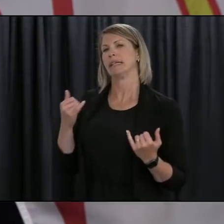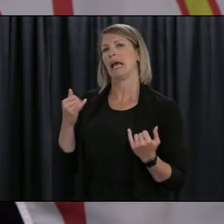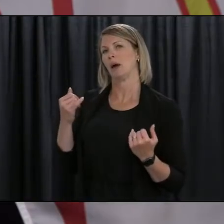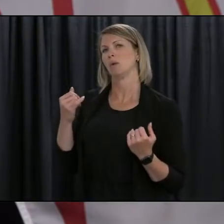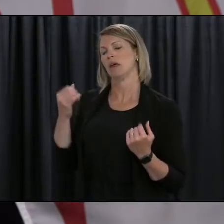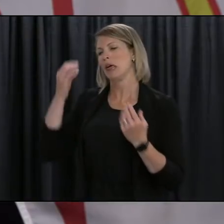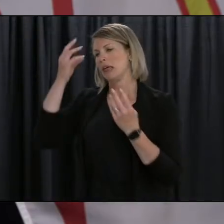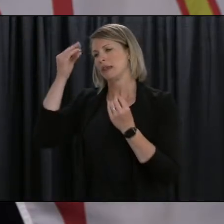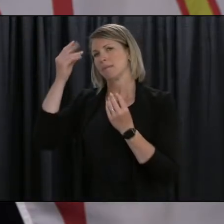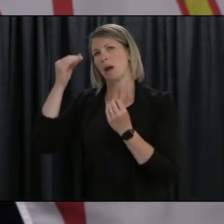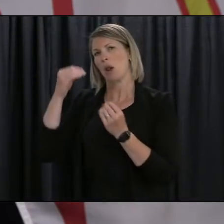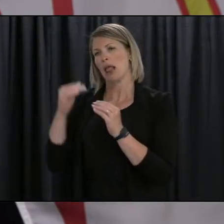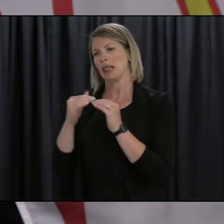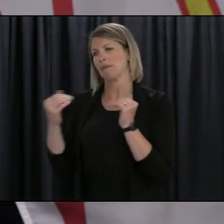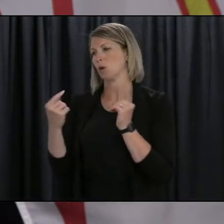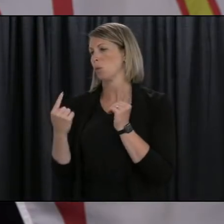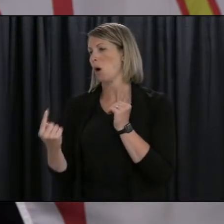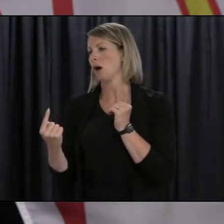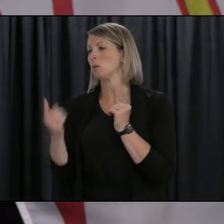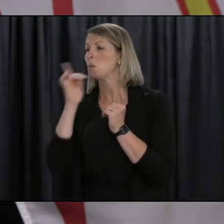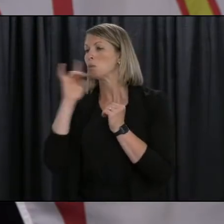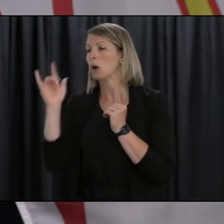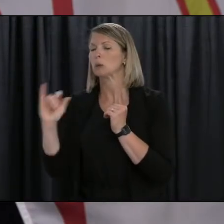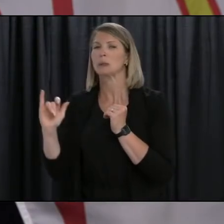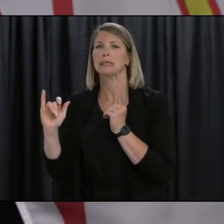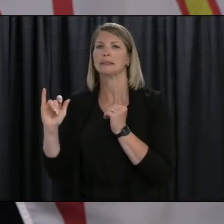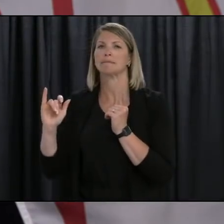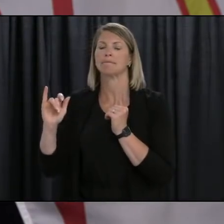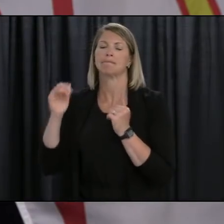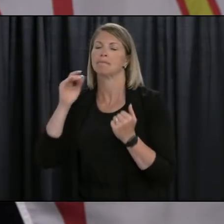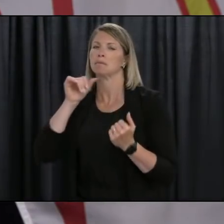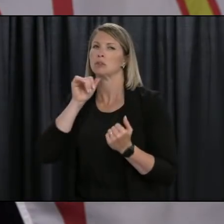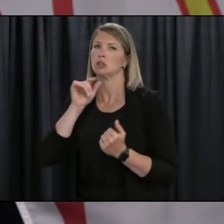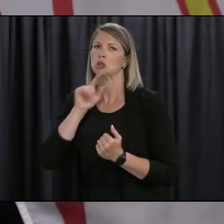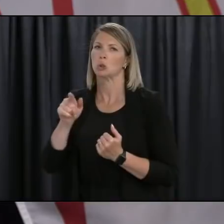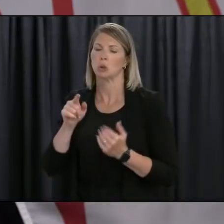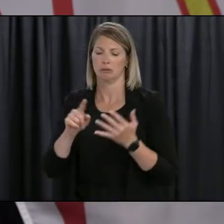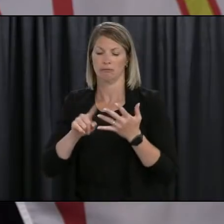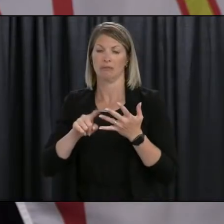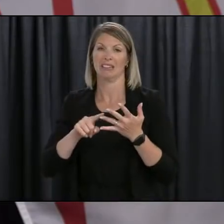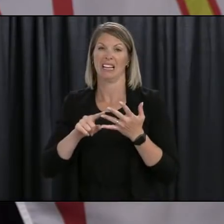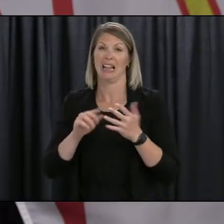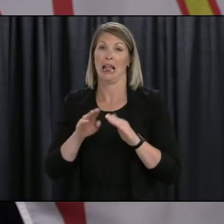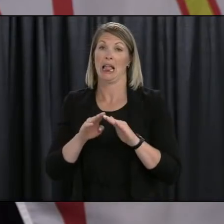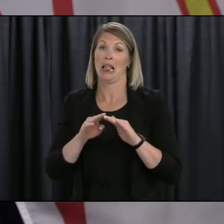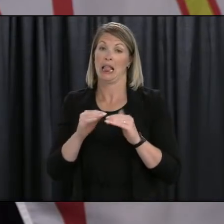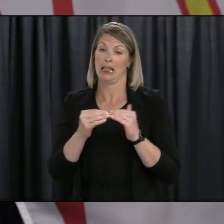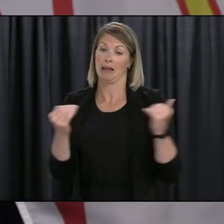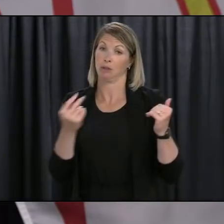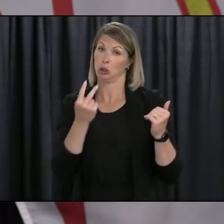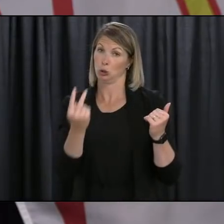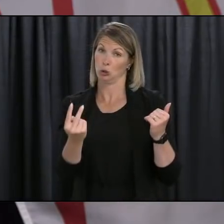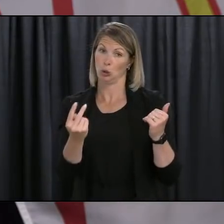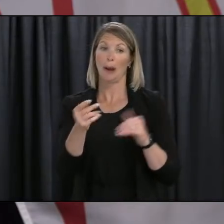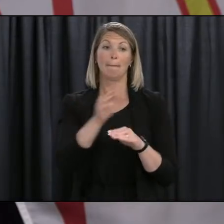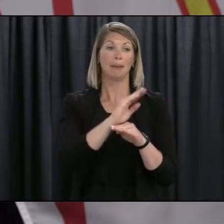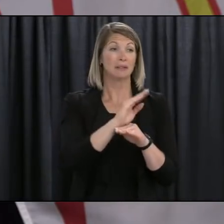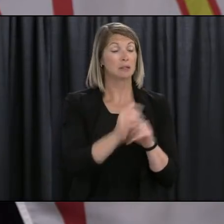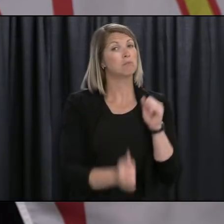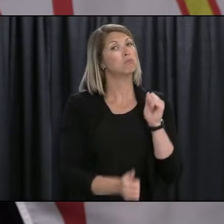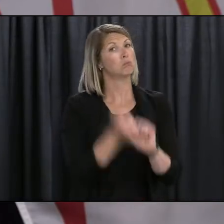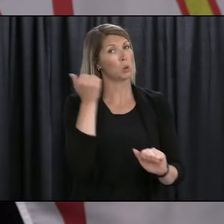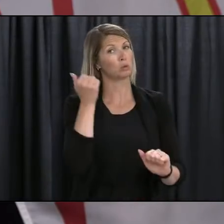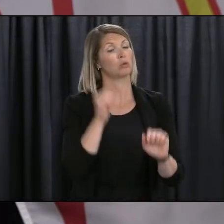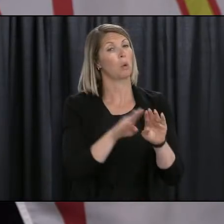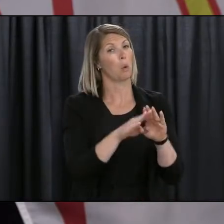look like. I think at this point, much has opened with level 2, or much will be opened with a level 2. There